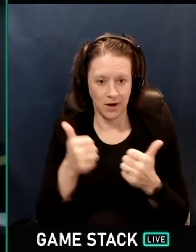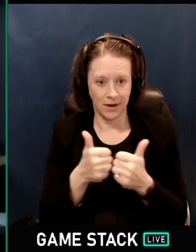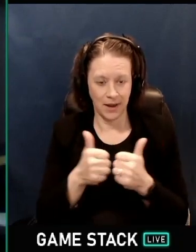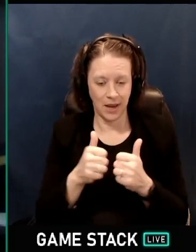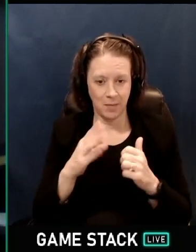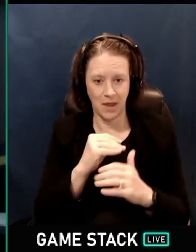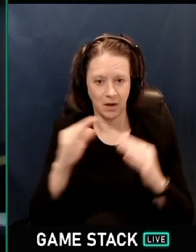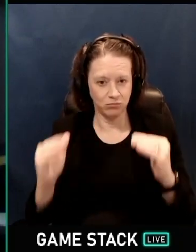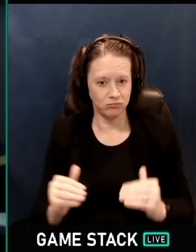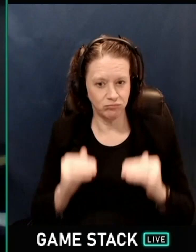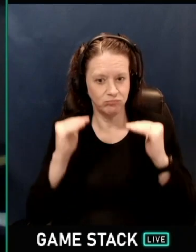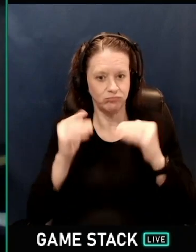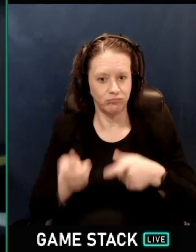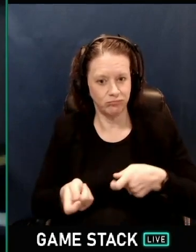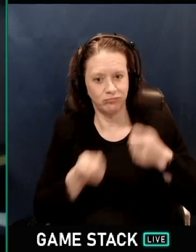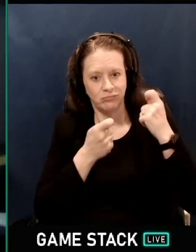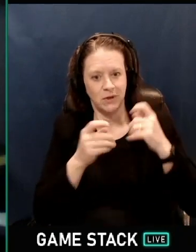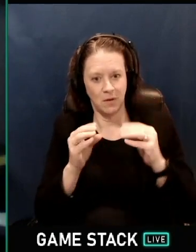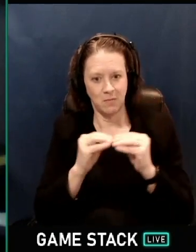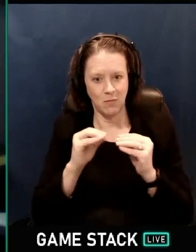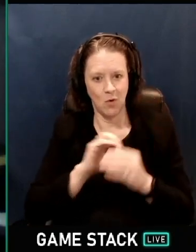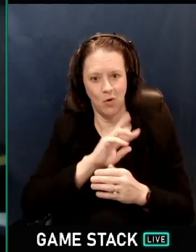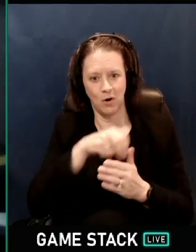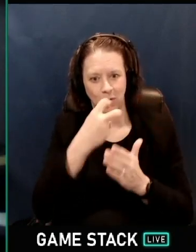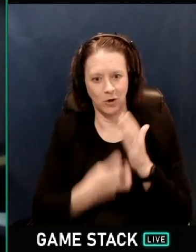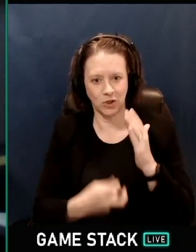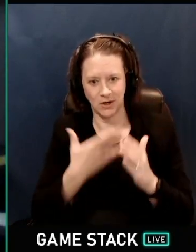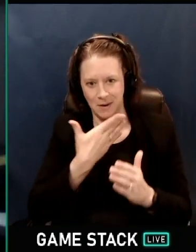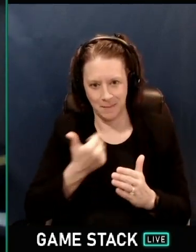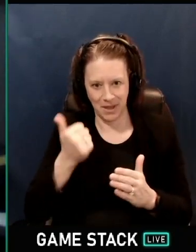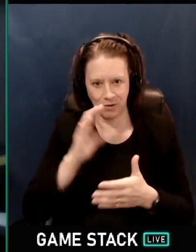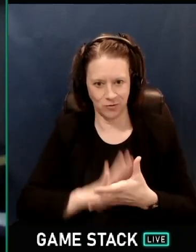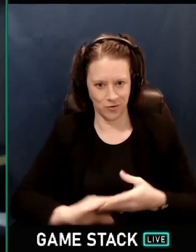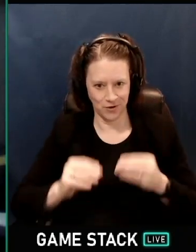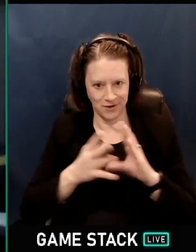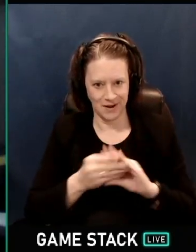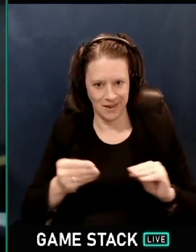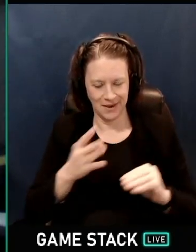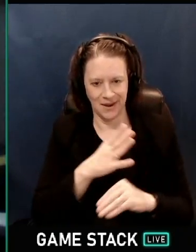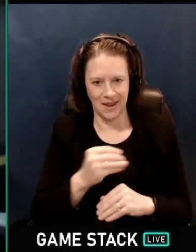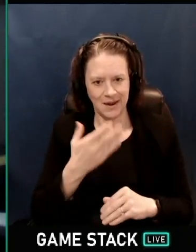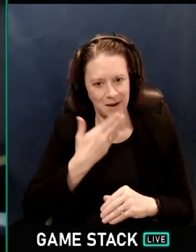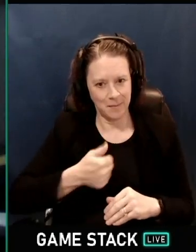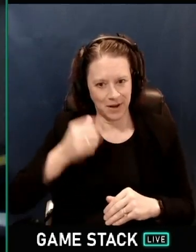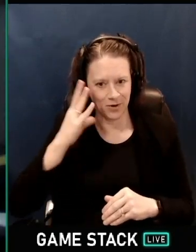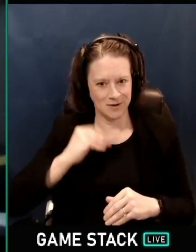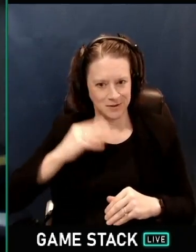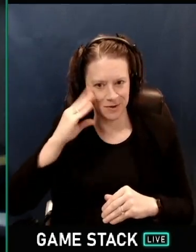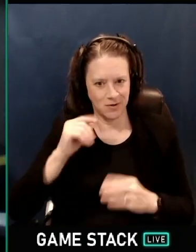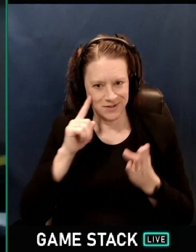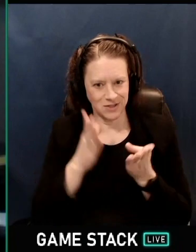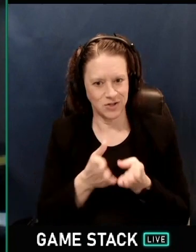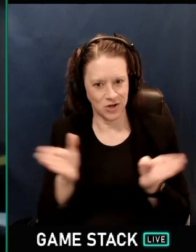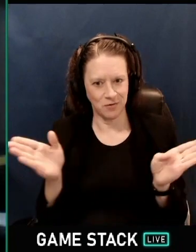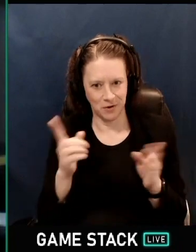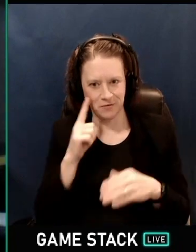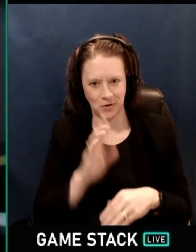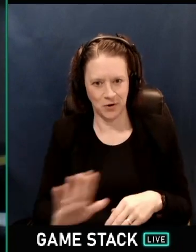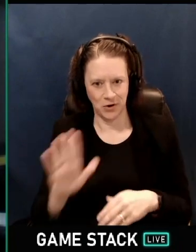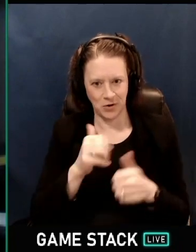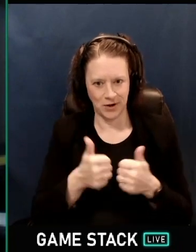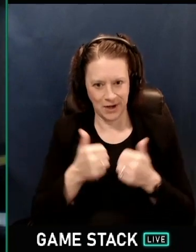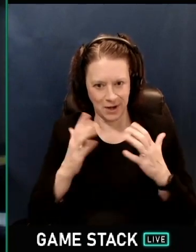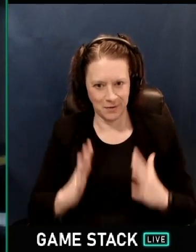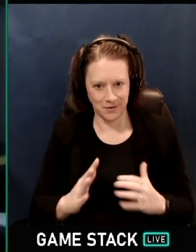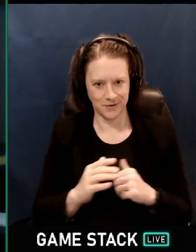bring more immersion, better storytelling, and just a better experience for your gamers